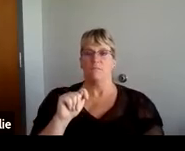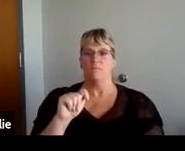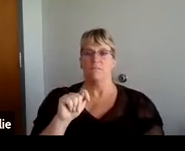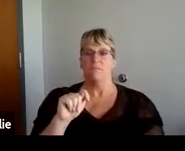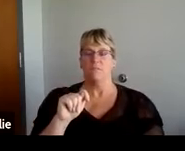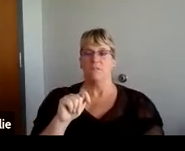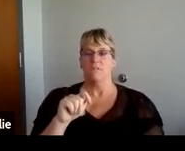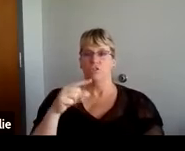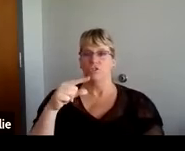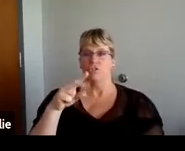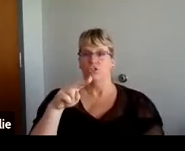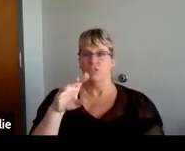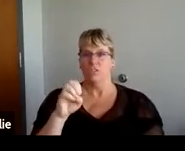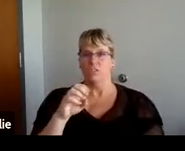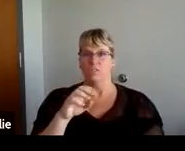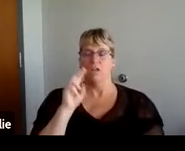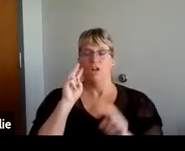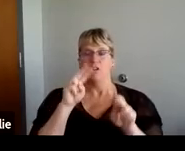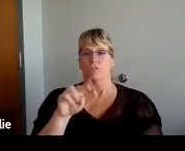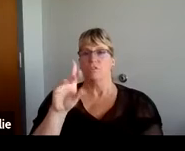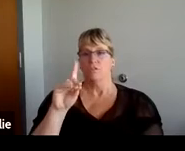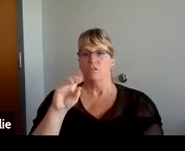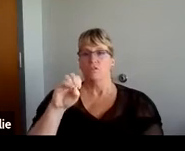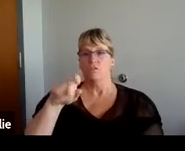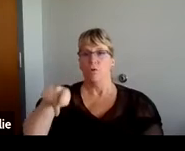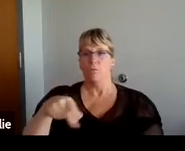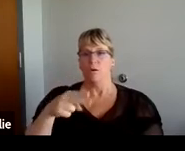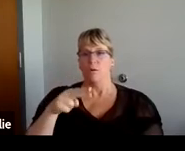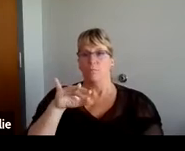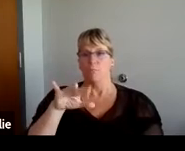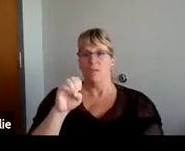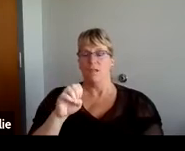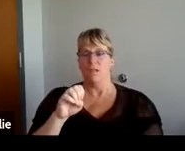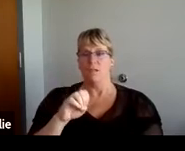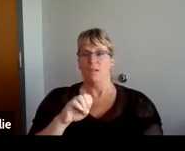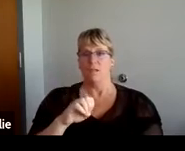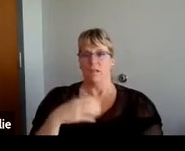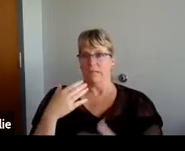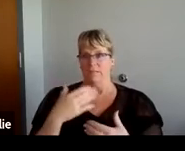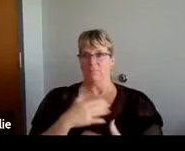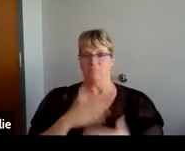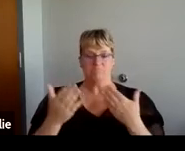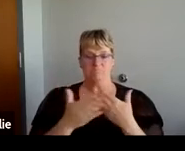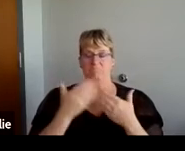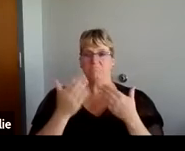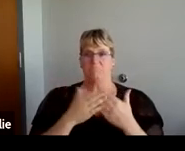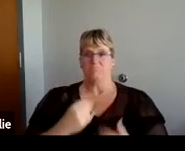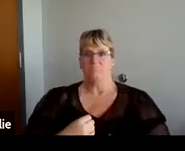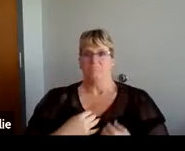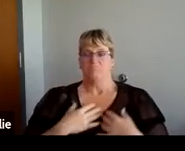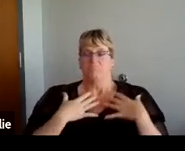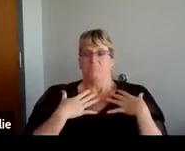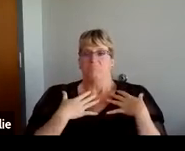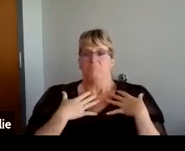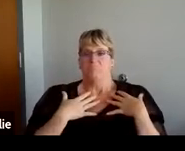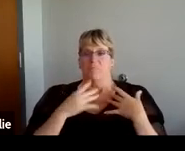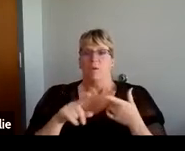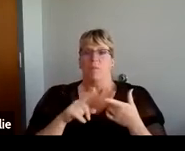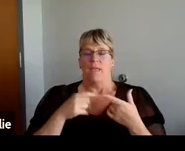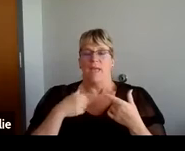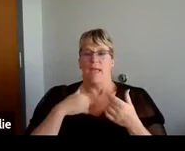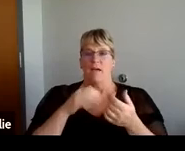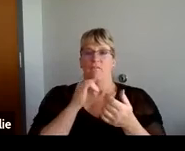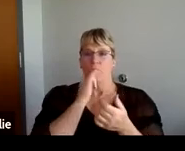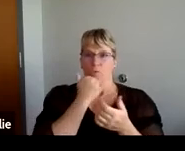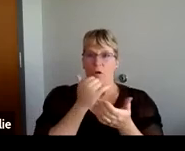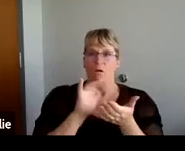it looks at dopamine. Dopamine is one of our pleasure-enhancing neurochemicals, which is often released when patients take a substance of